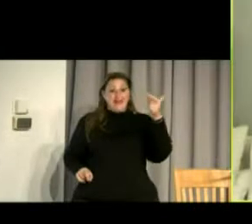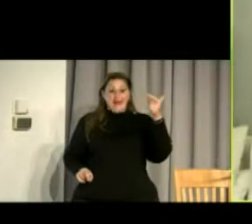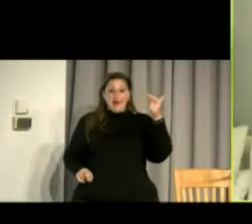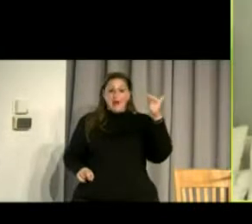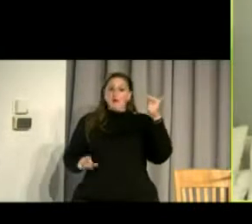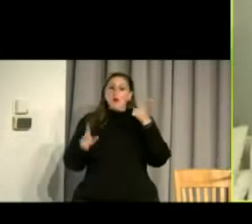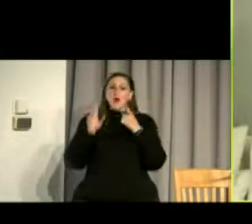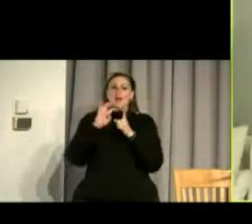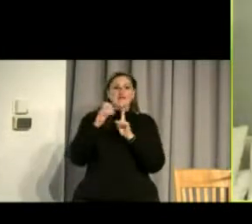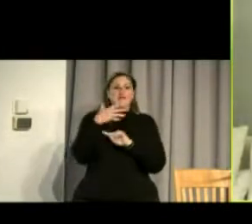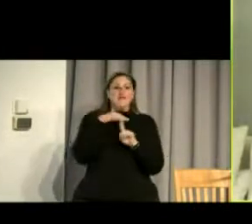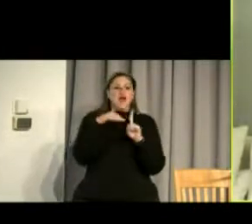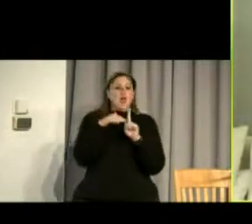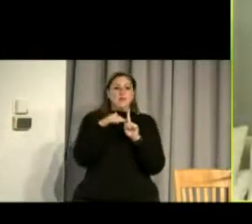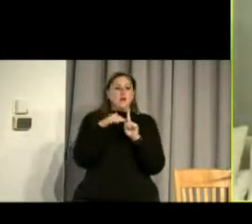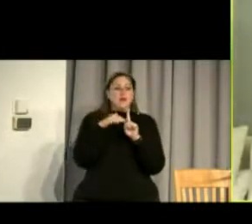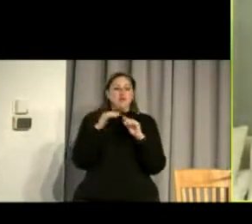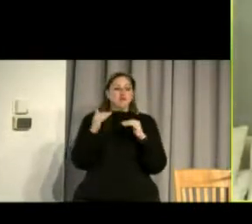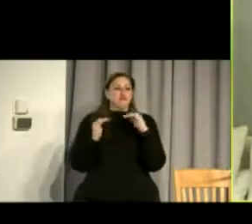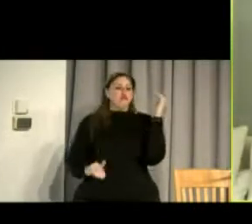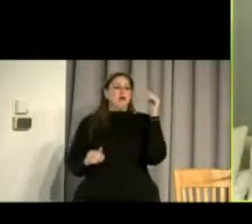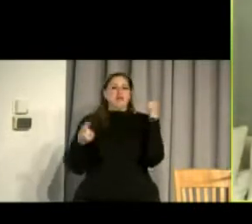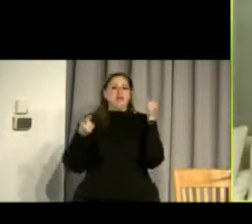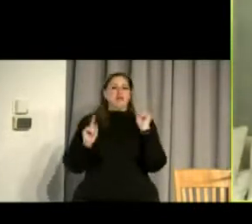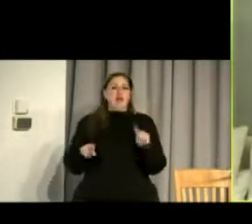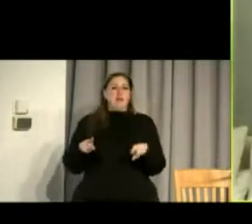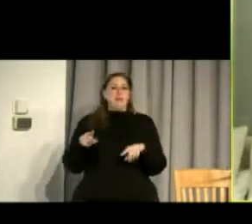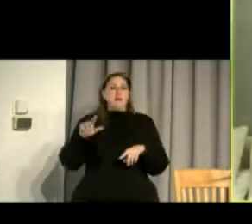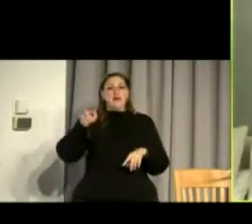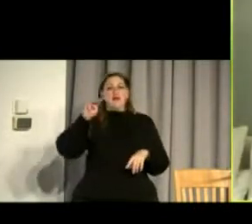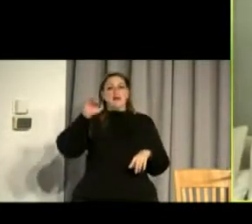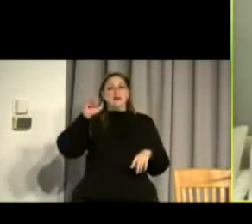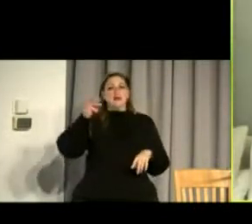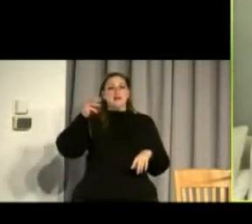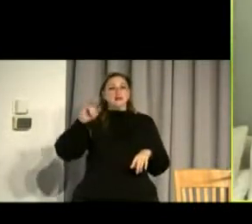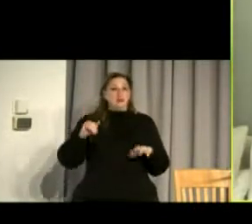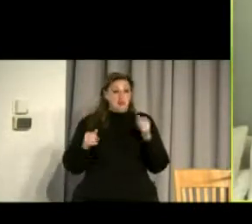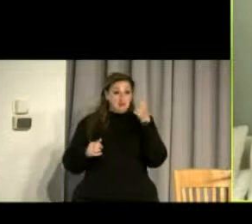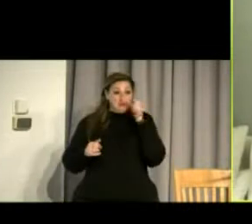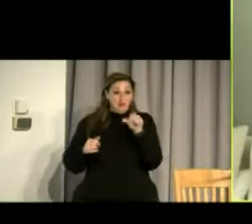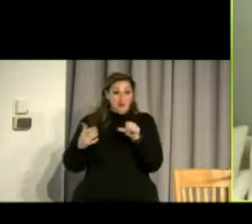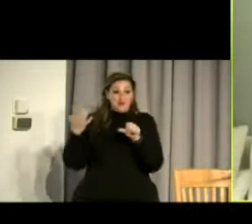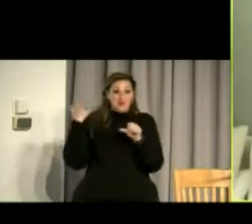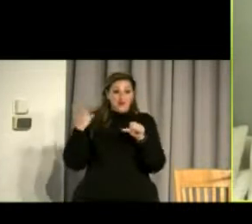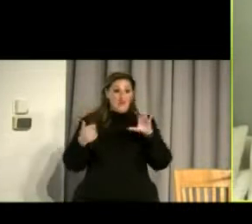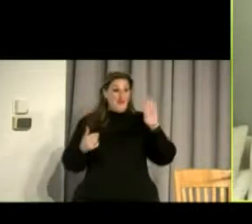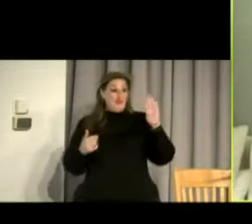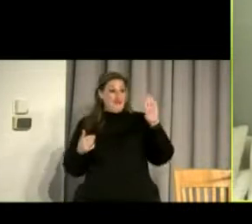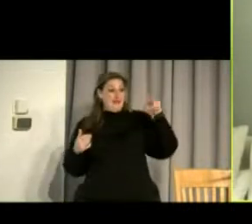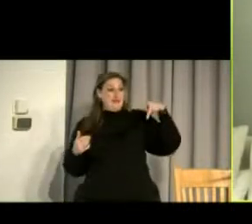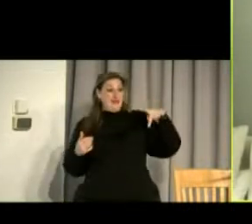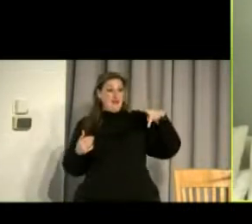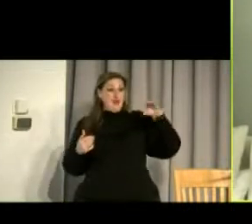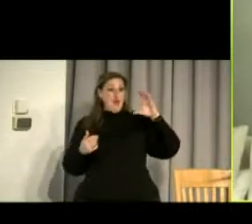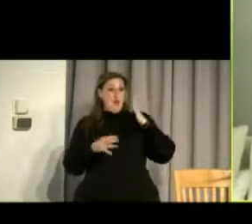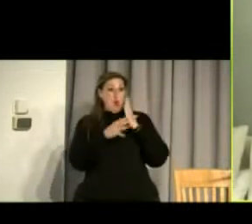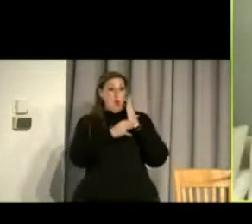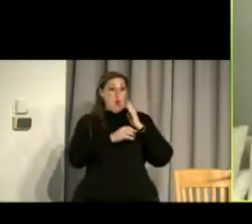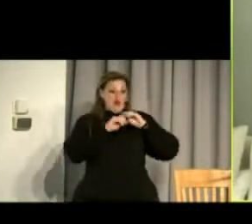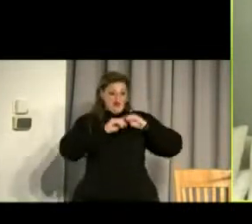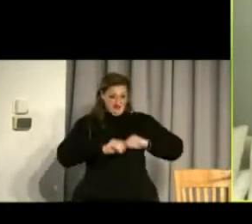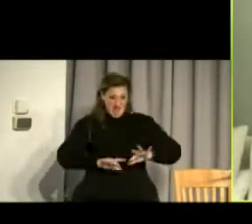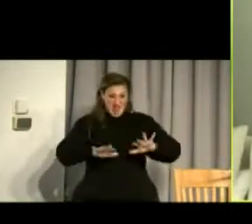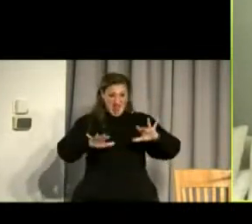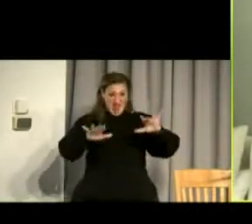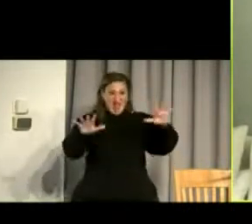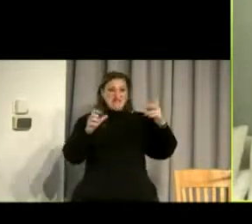environmental injustice that occurred in Mississippi on the Gulf Coast was the BP oil spill. That still has impact on our communities to this